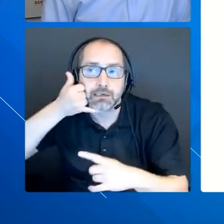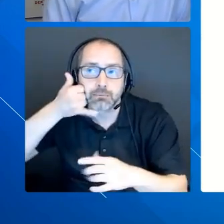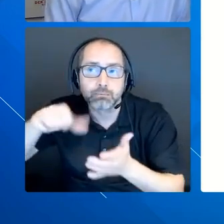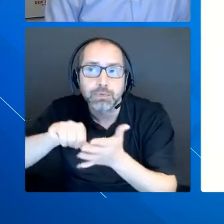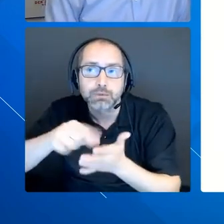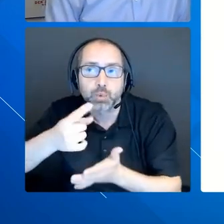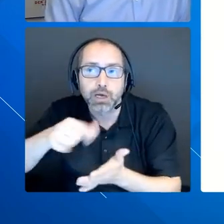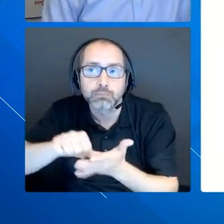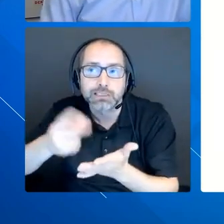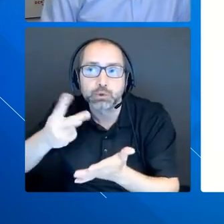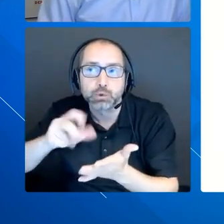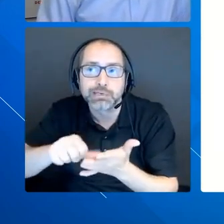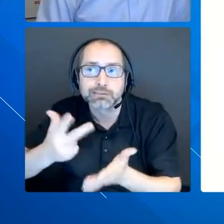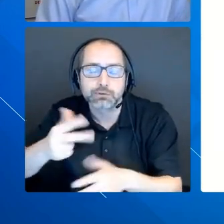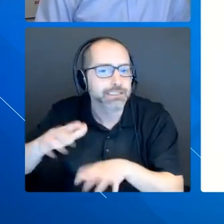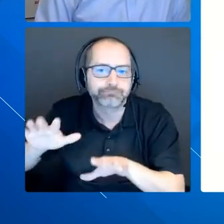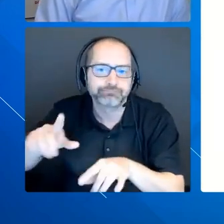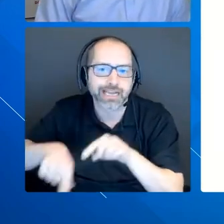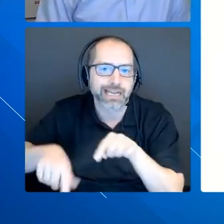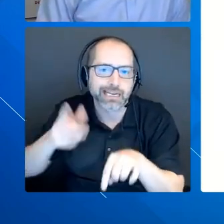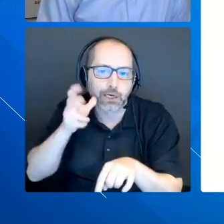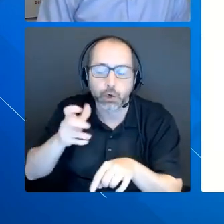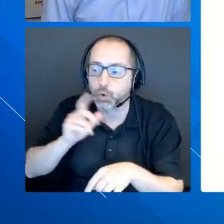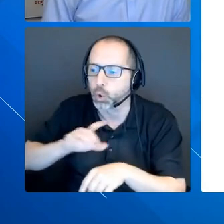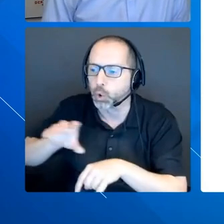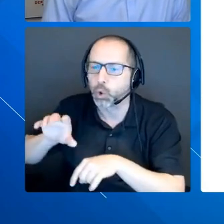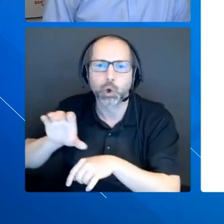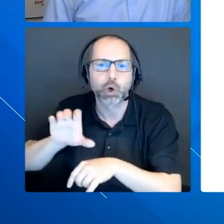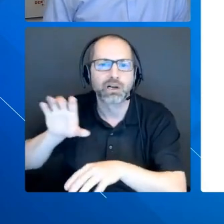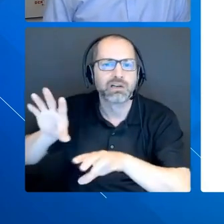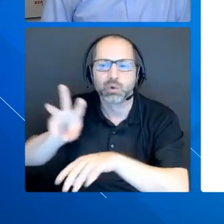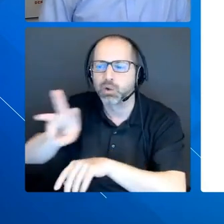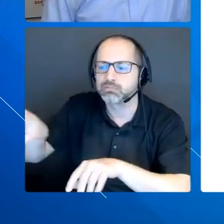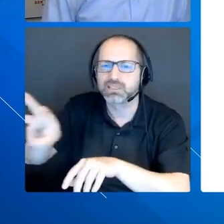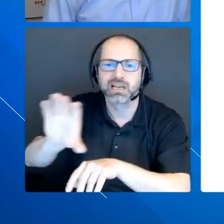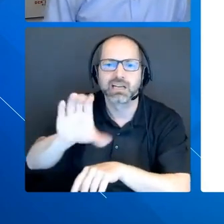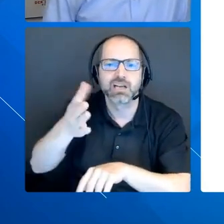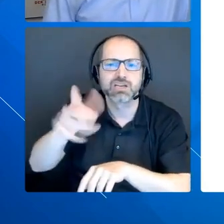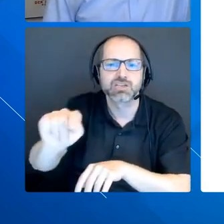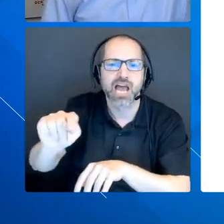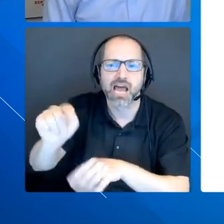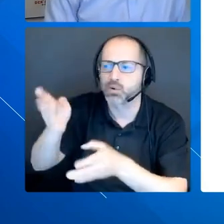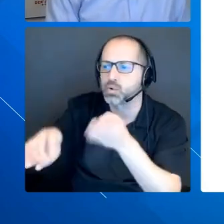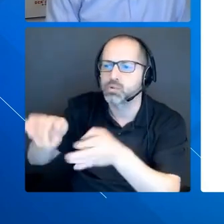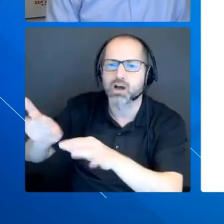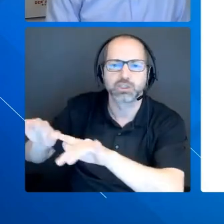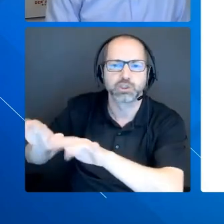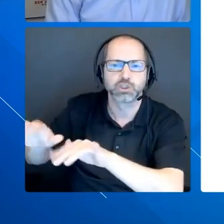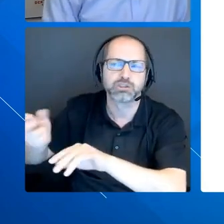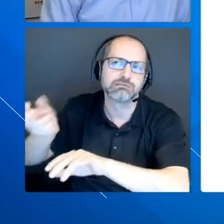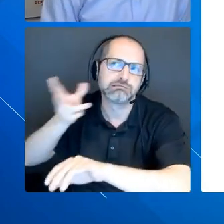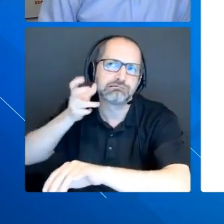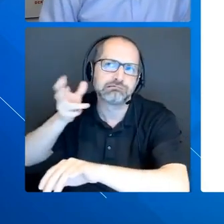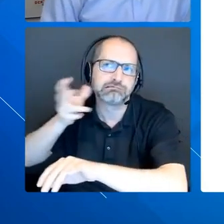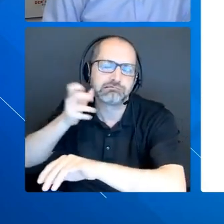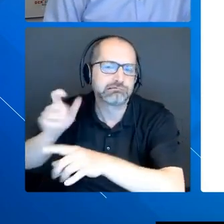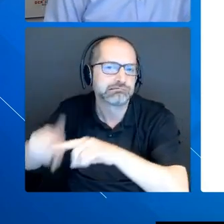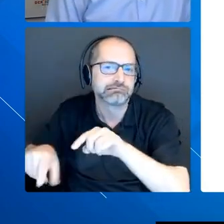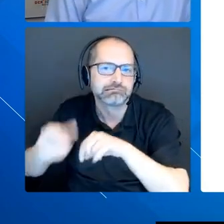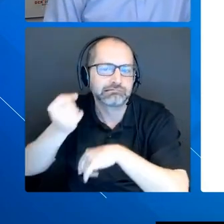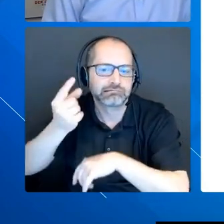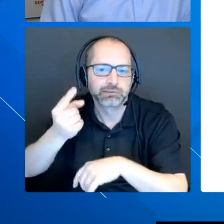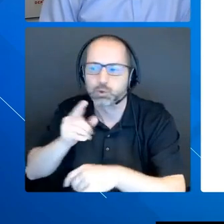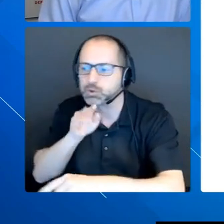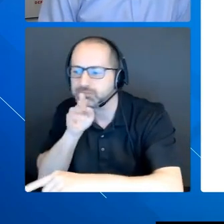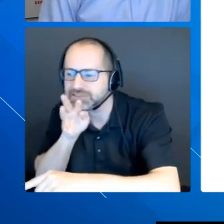those little AI chatbots. You can still use them, but provide options for key entry or full menu bypass. I